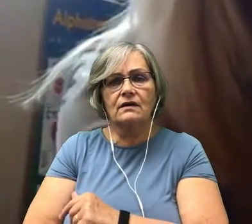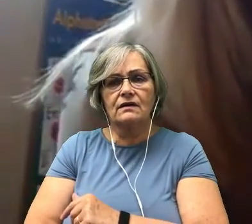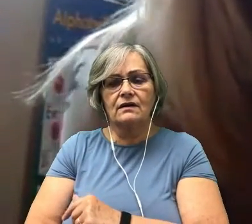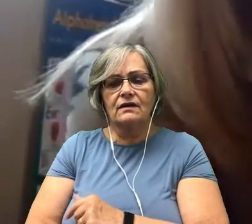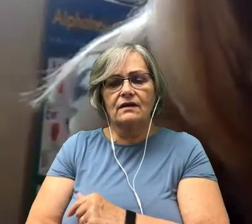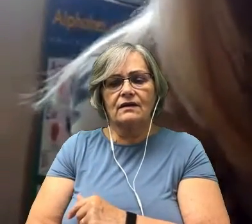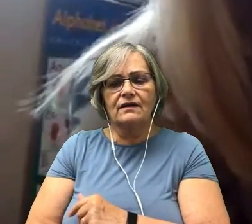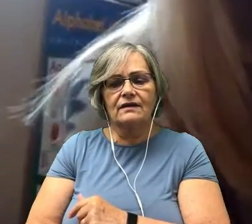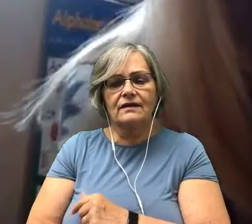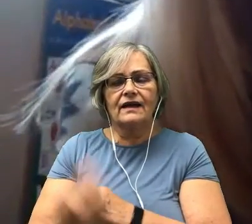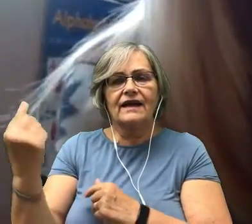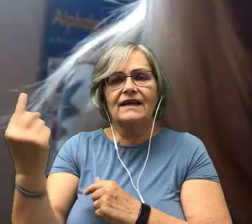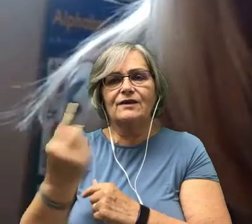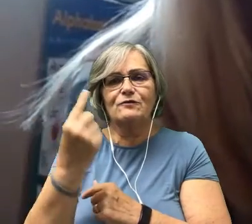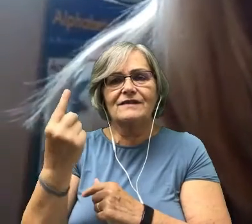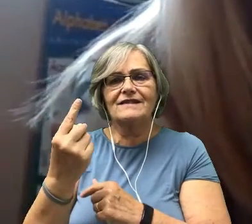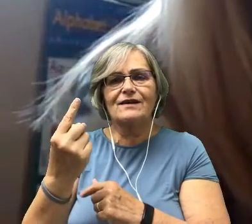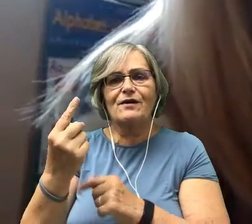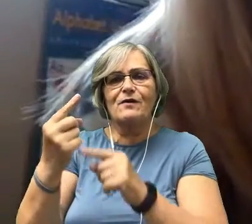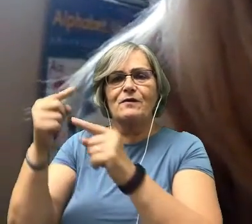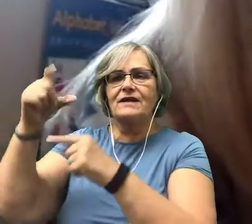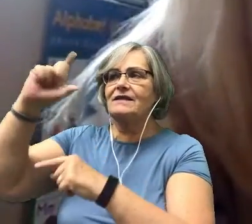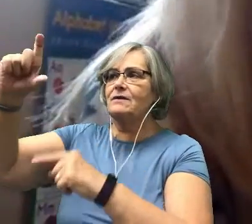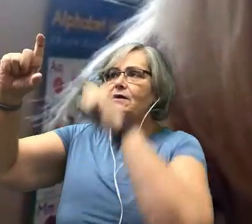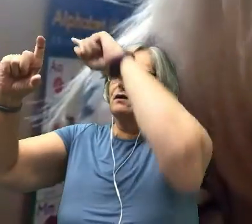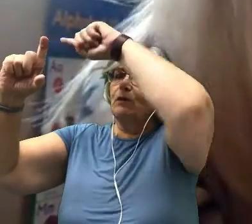It was always right around the moon.